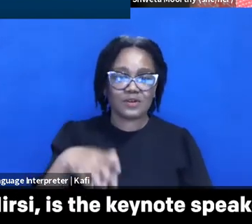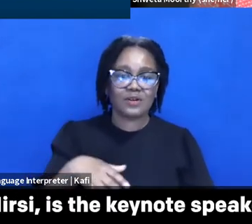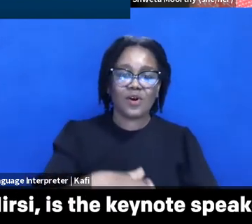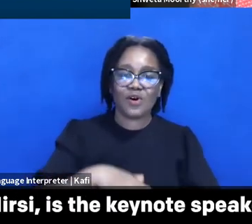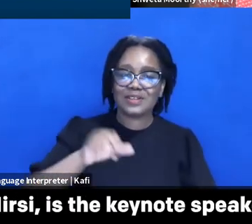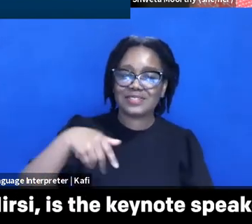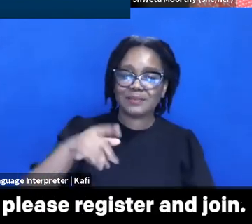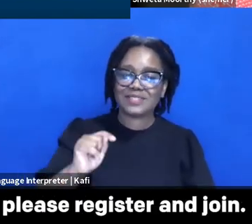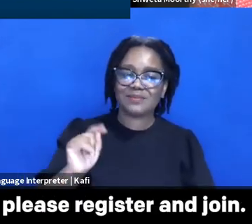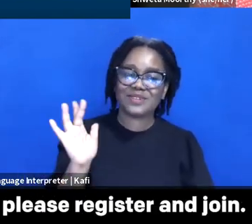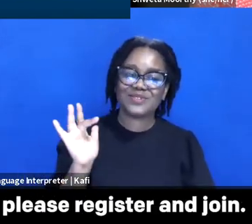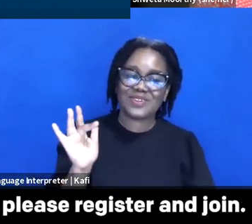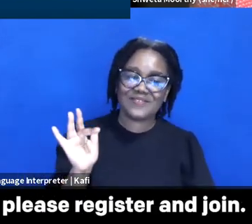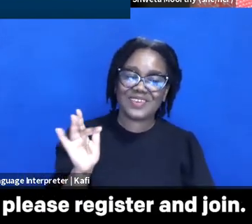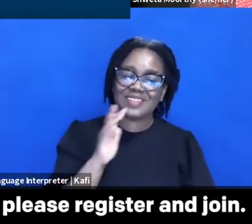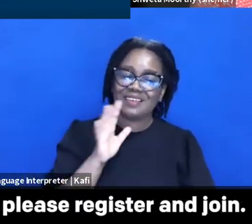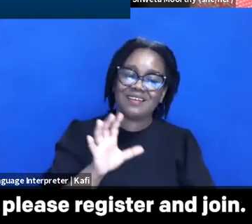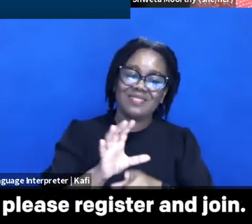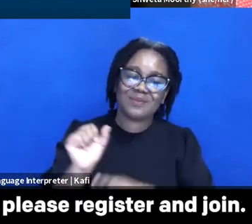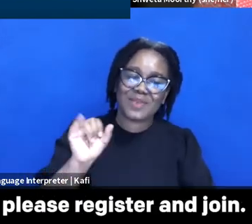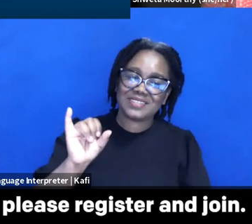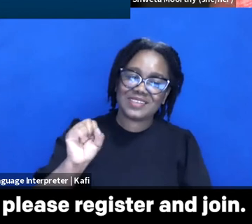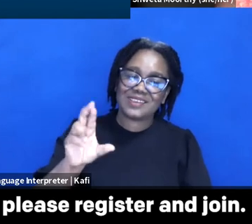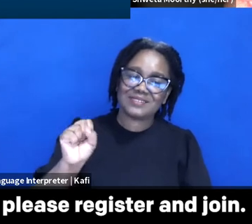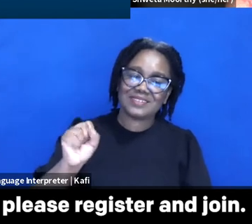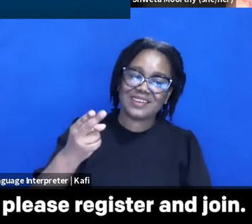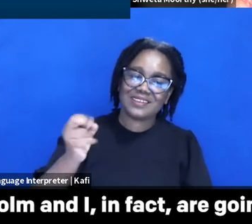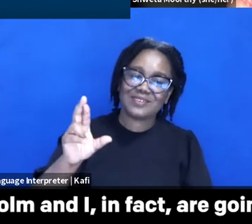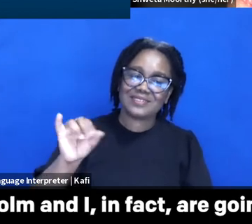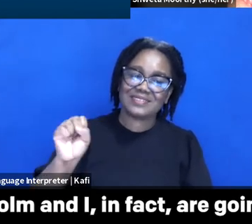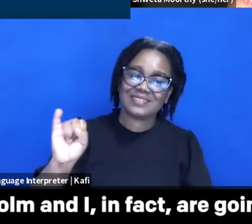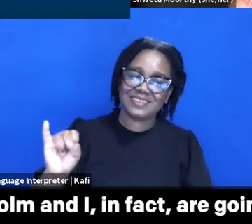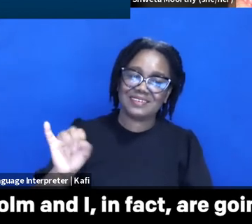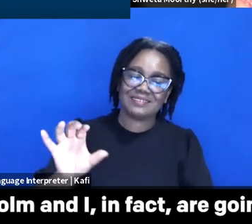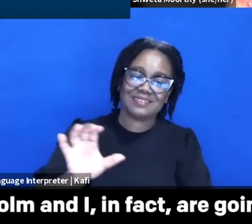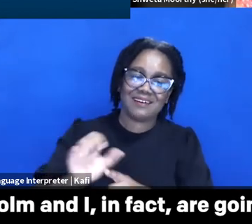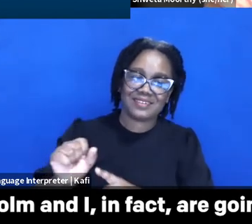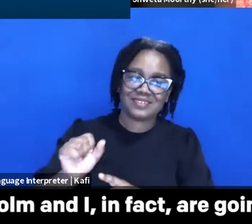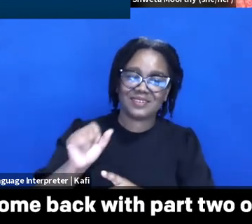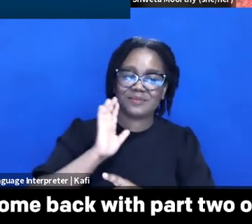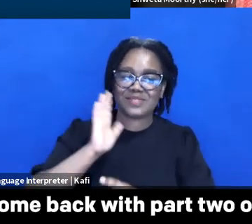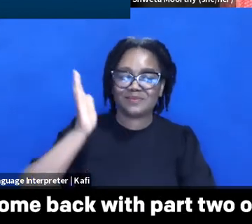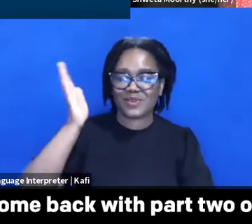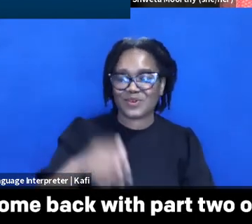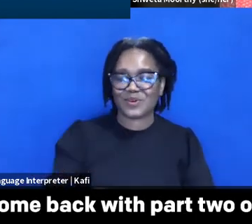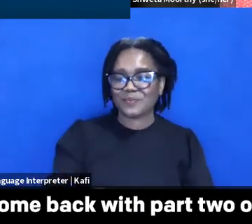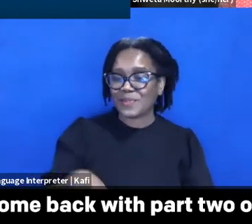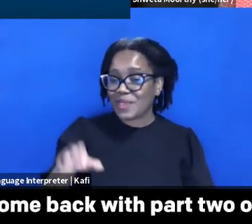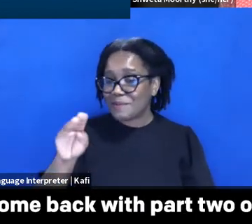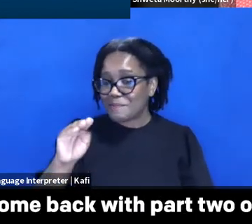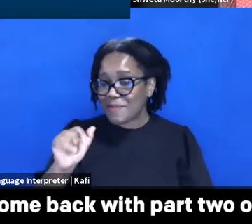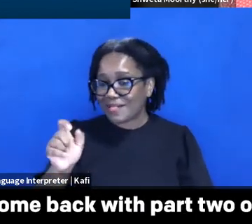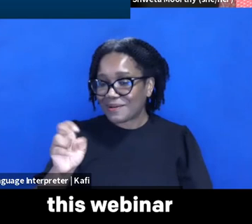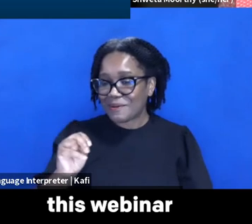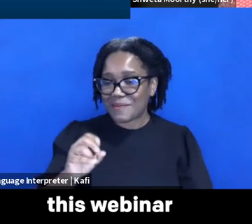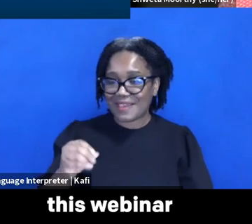keynote speaker, so please register and join. Malcolm and I, in fact, are going to come back with a part 2